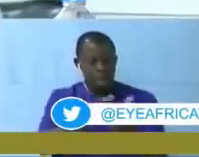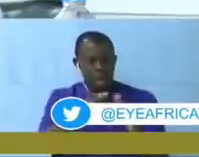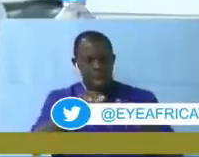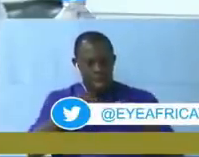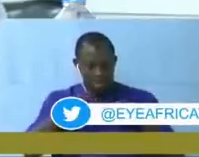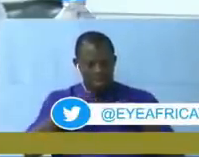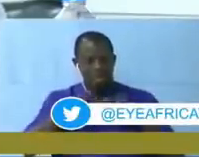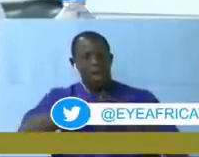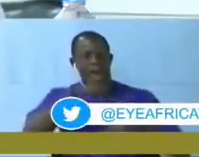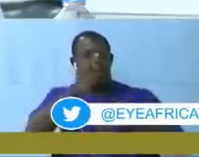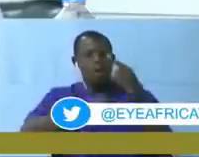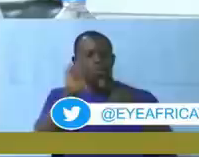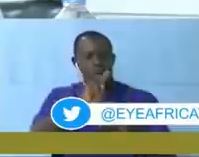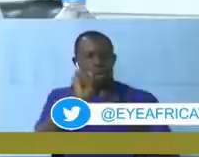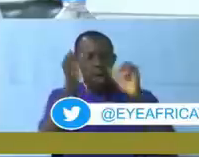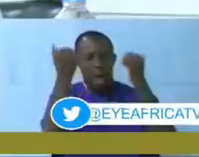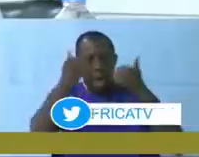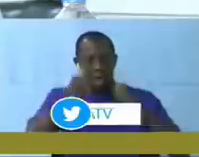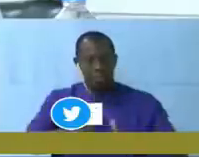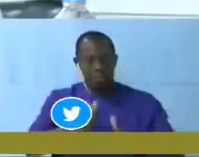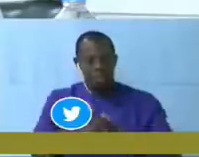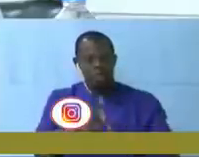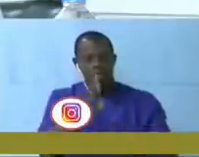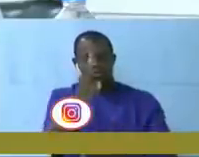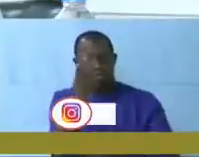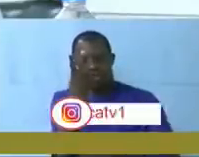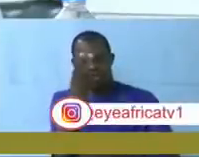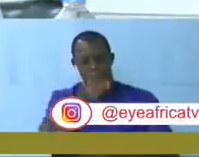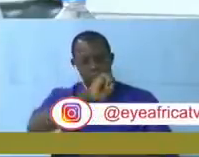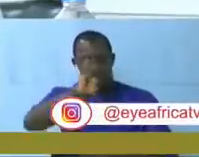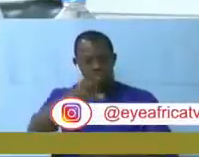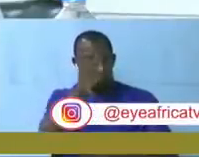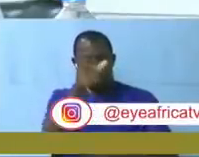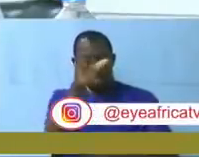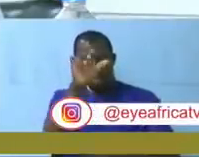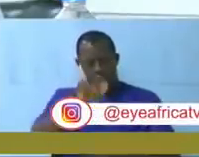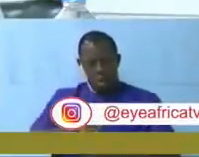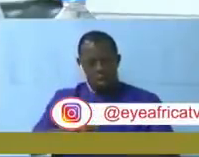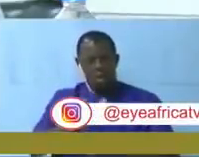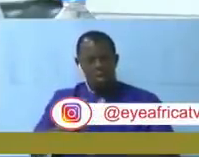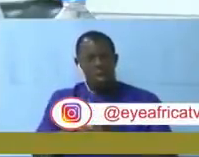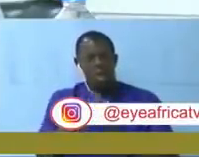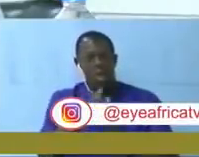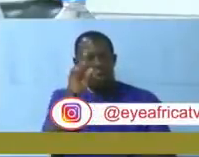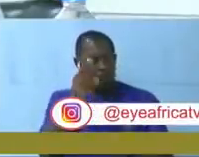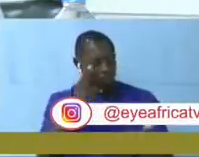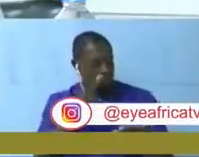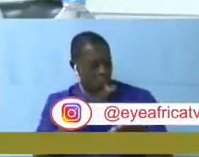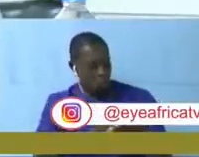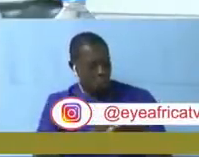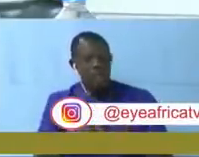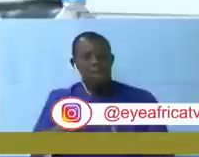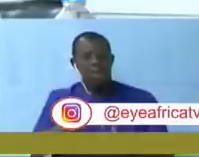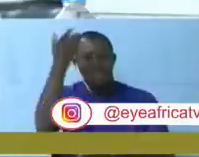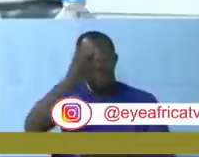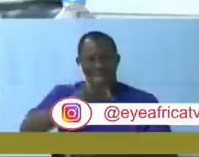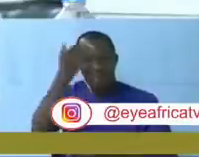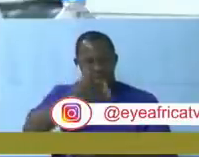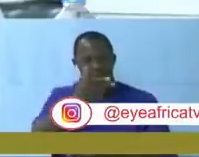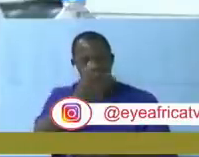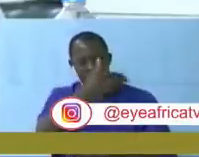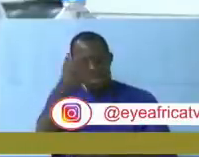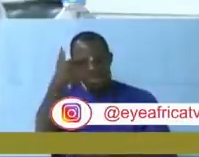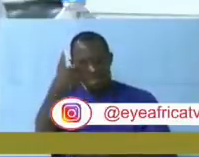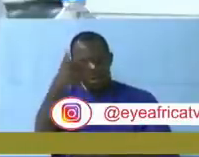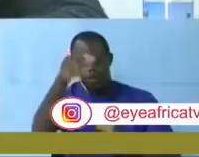open the first page of the 1997 constitution, you would see the phrase I'm just referring to. Let me read